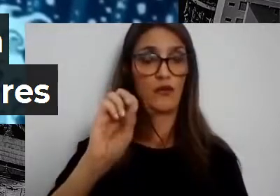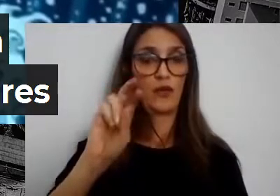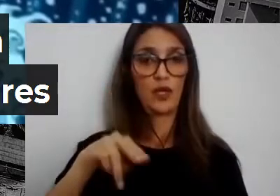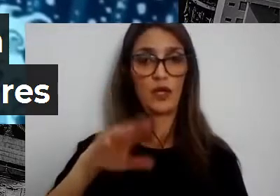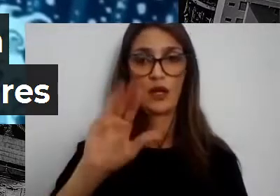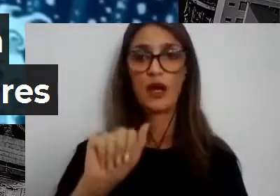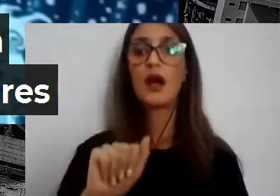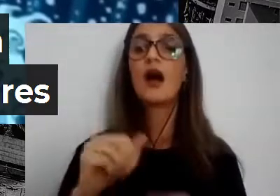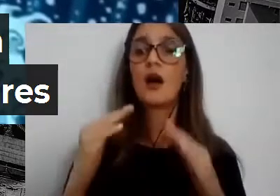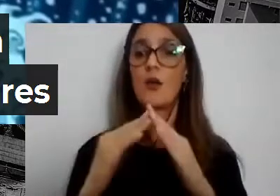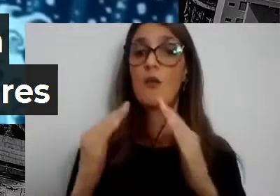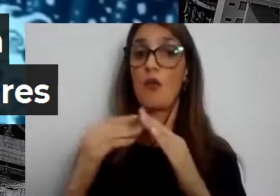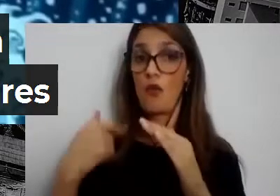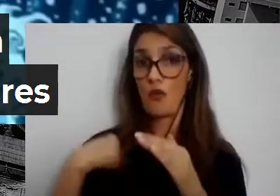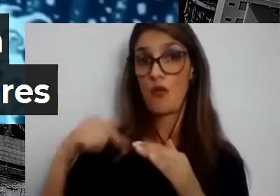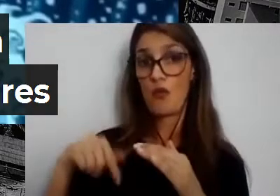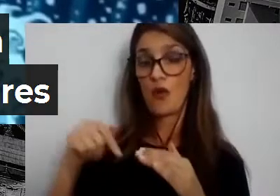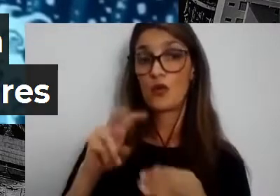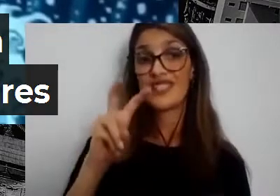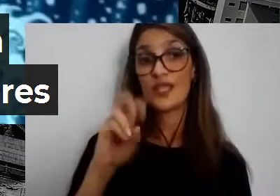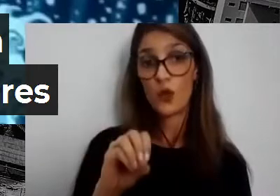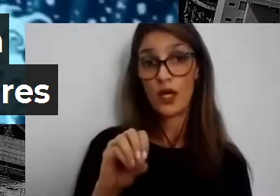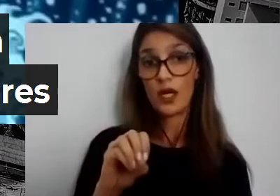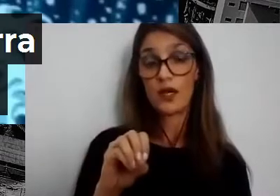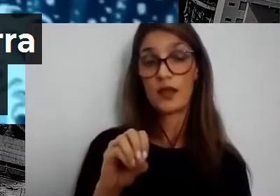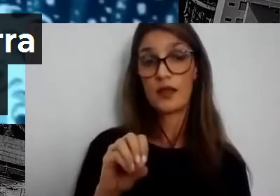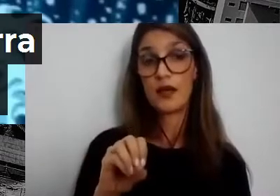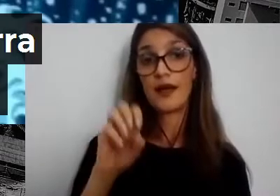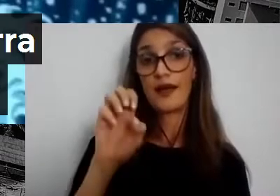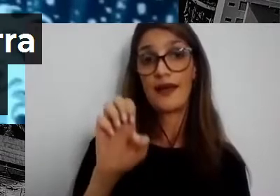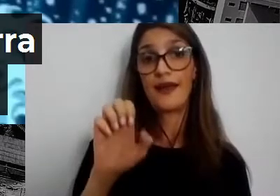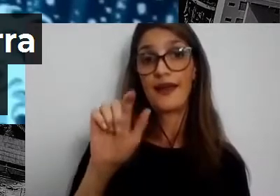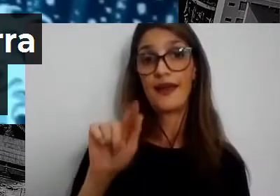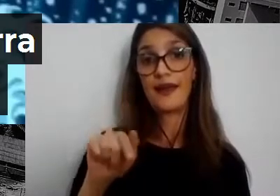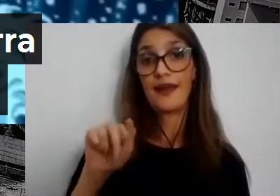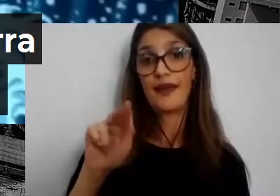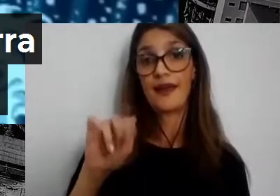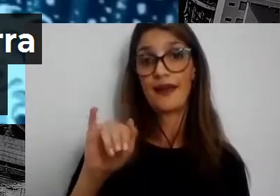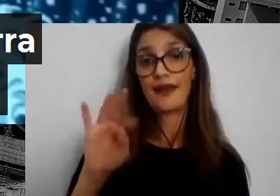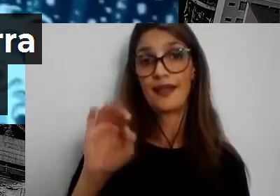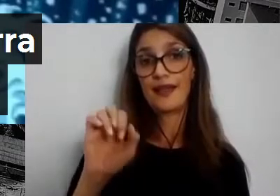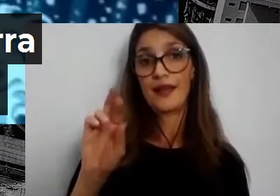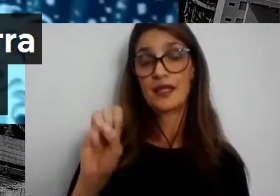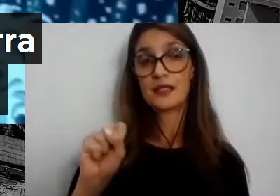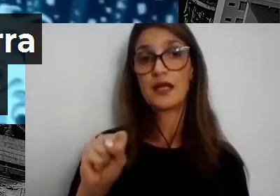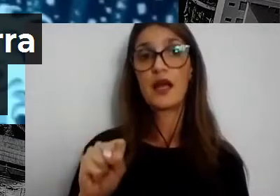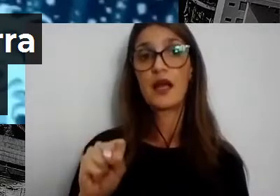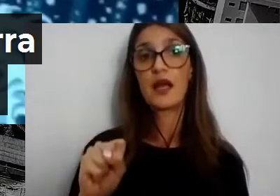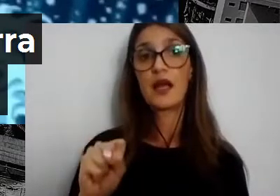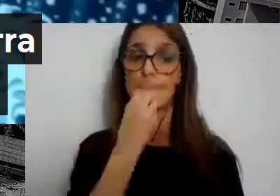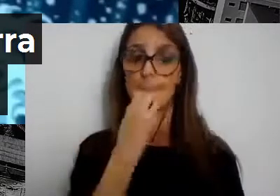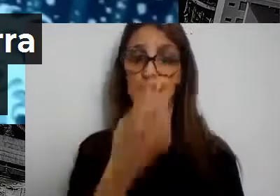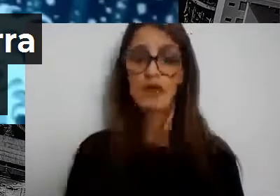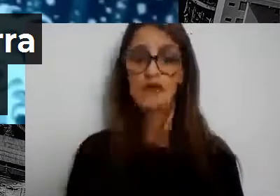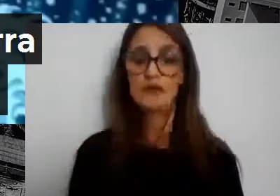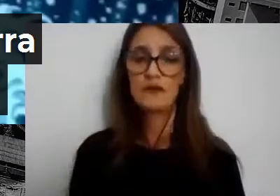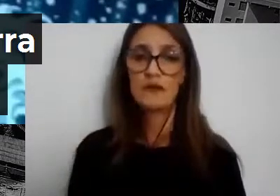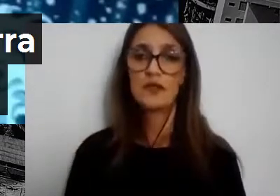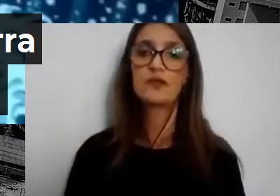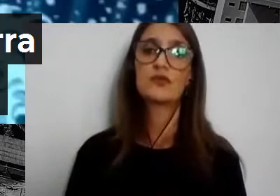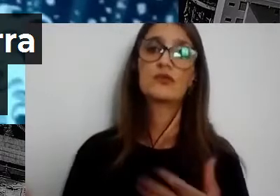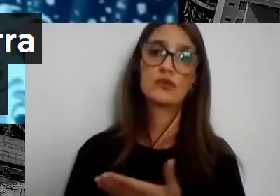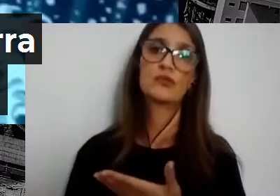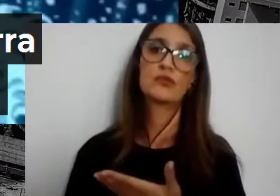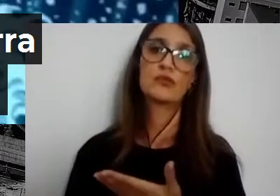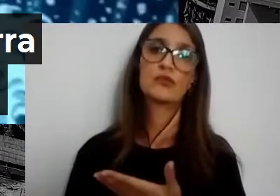benefit may derive some improved ability for that land